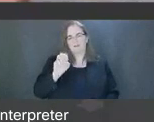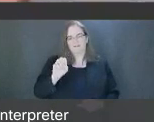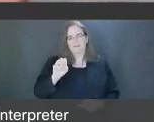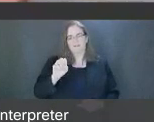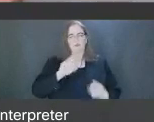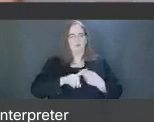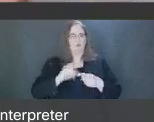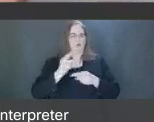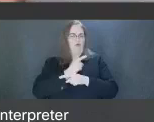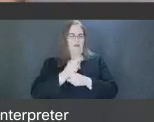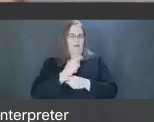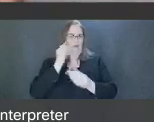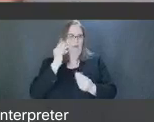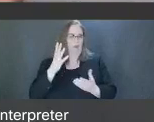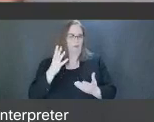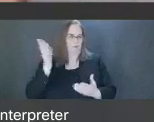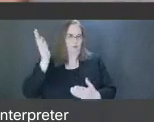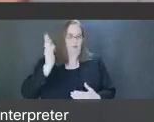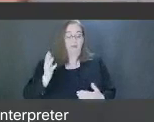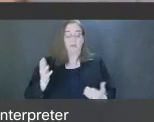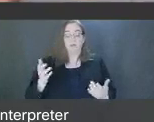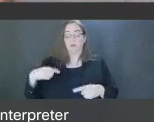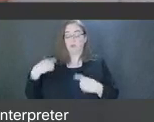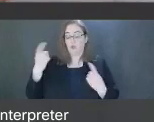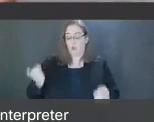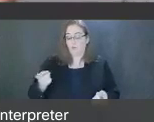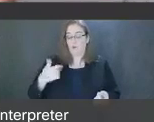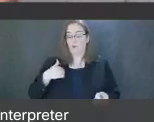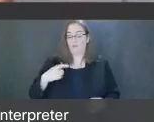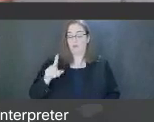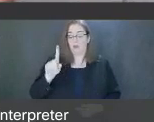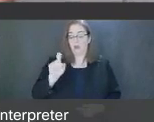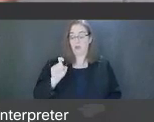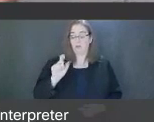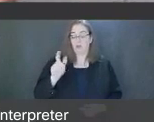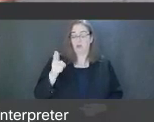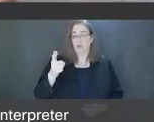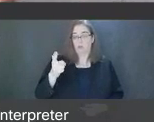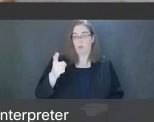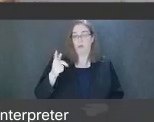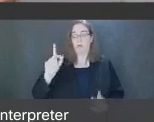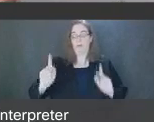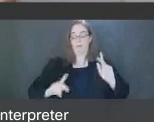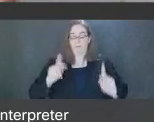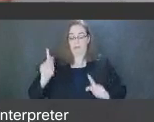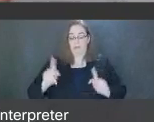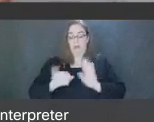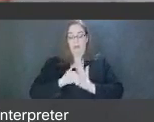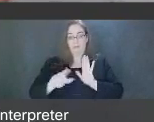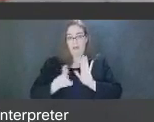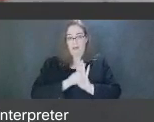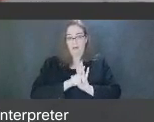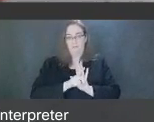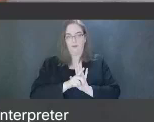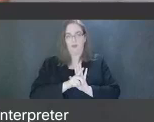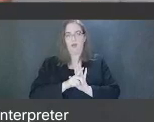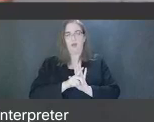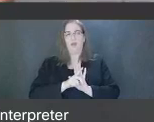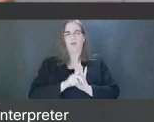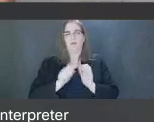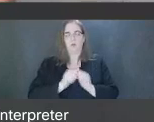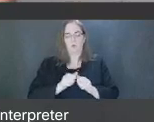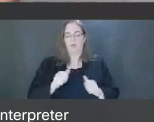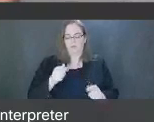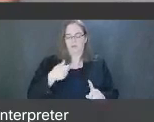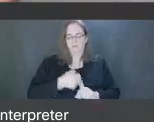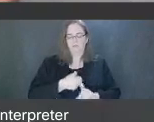briefing. So far to date, there have been 121 individuals identified with a variant.